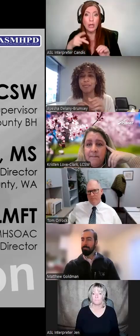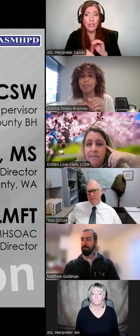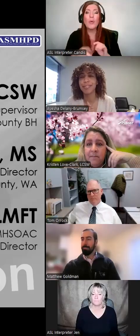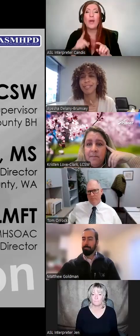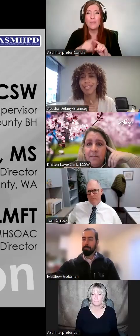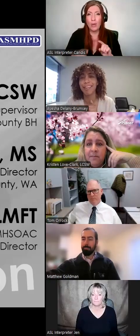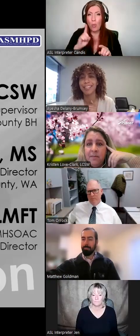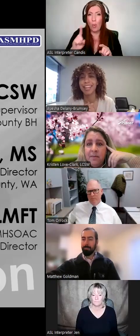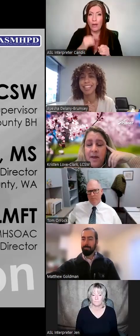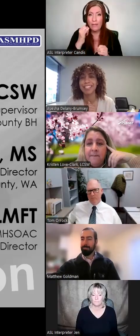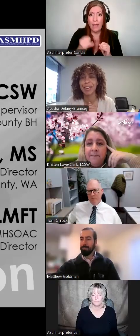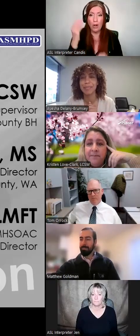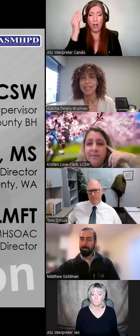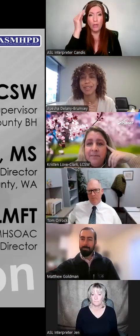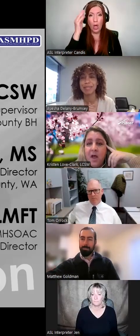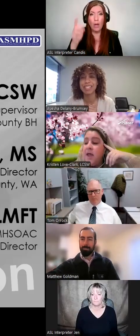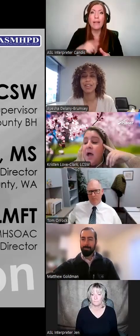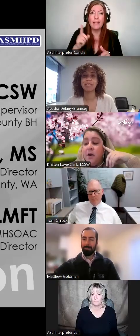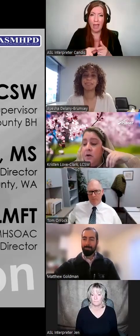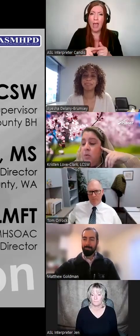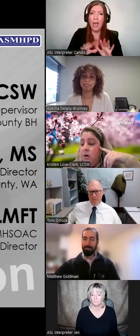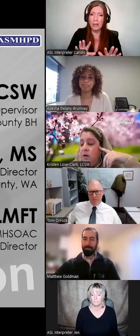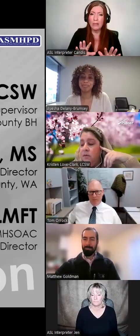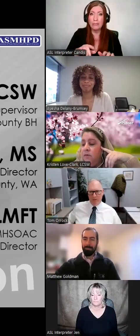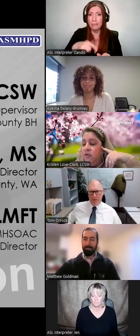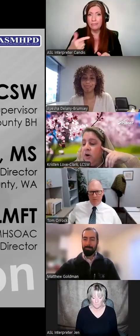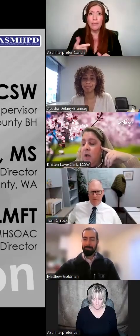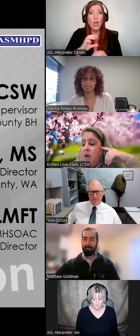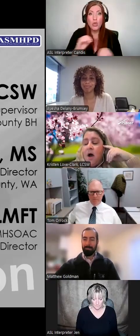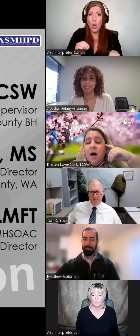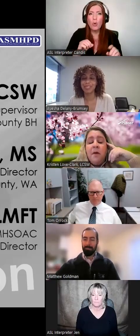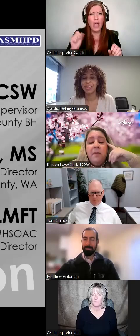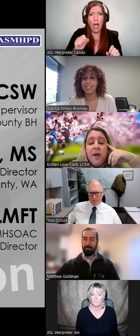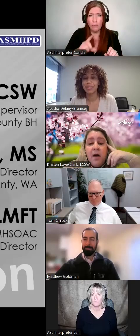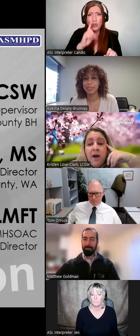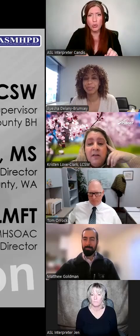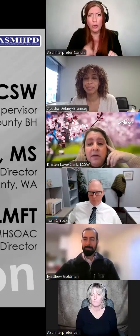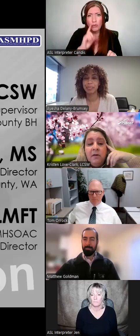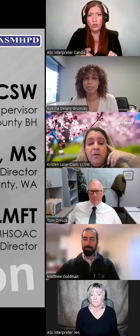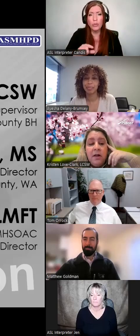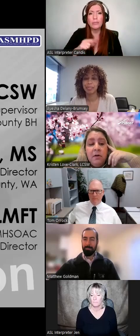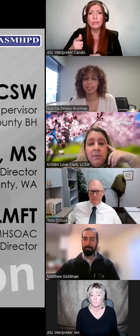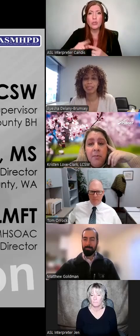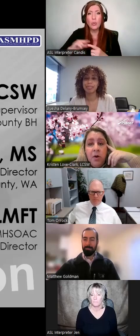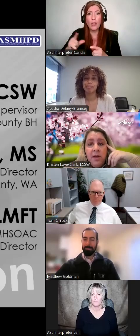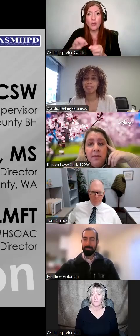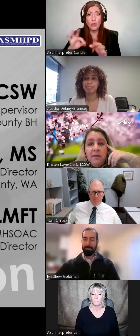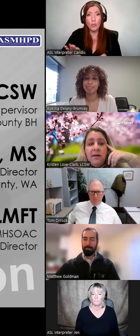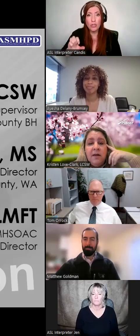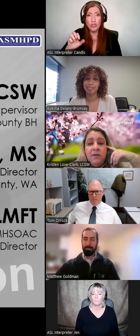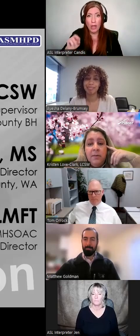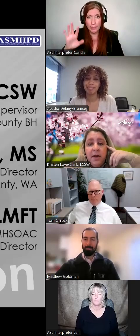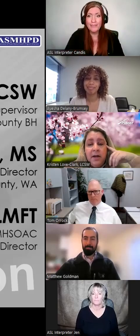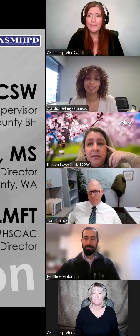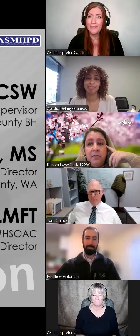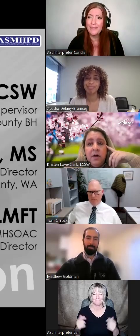one final thought, and then I've got to pass it along. Yeah, no, for sure. And then the other aspect is follow-up appointments and